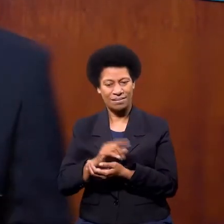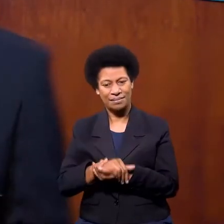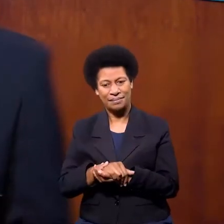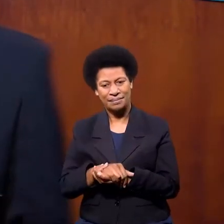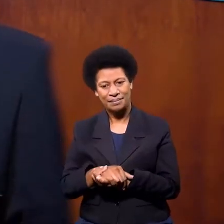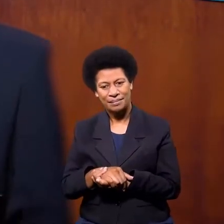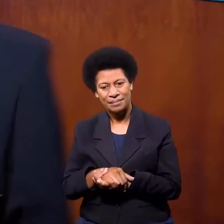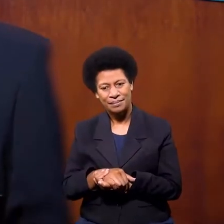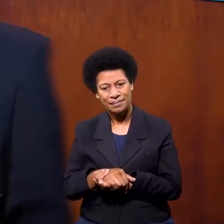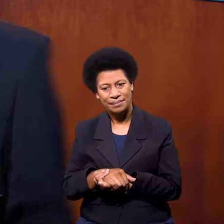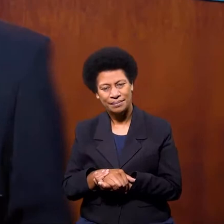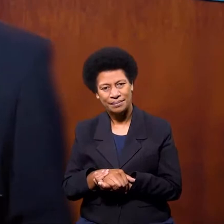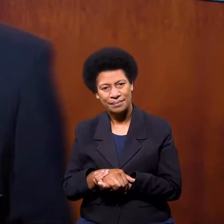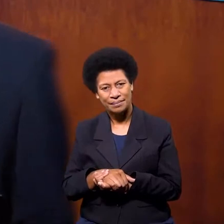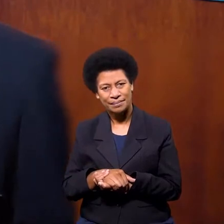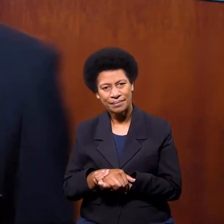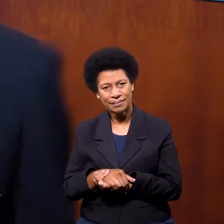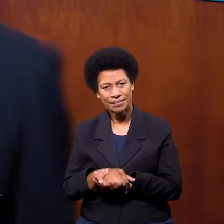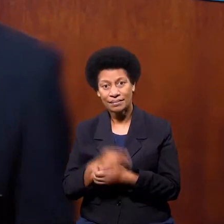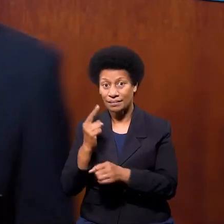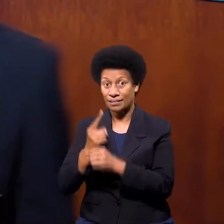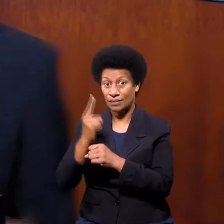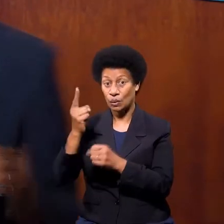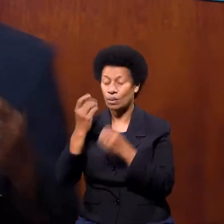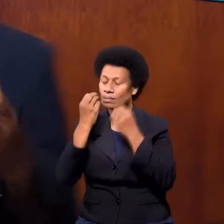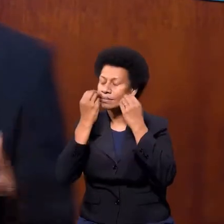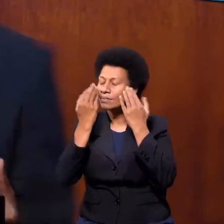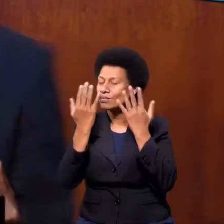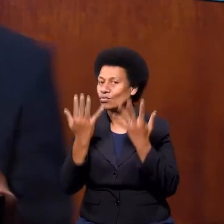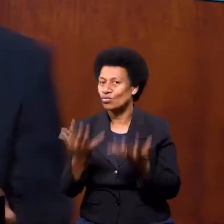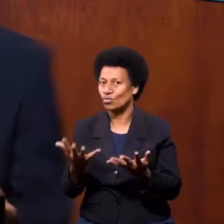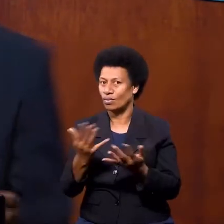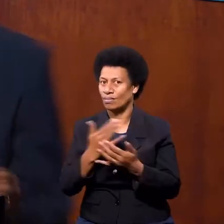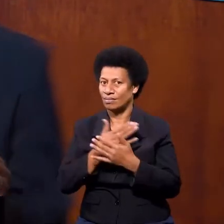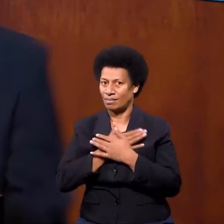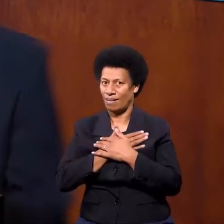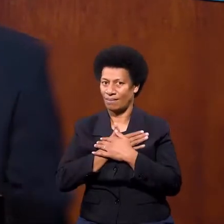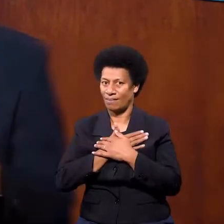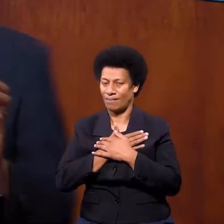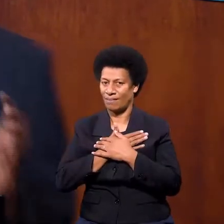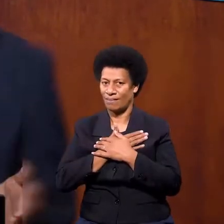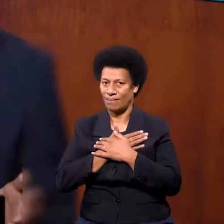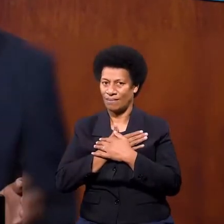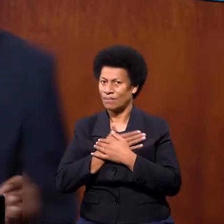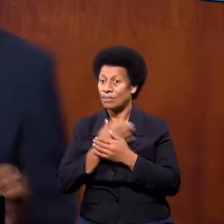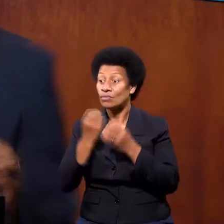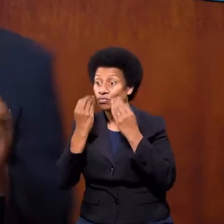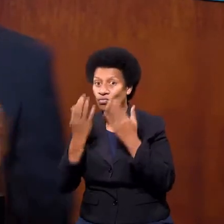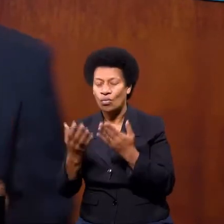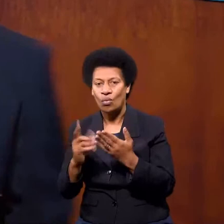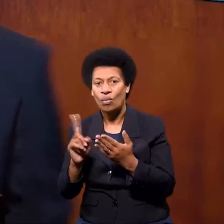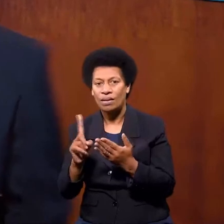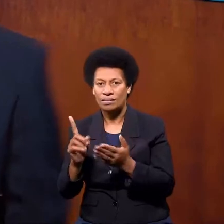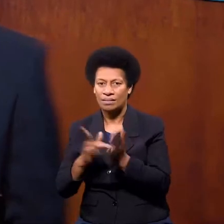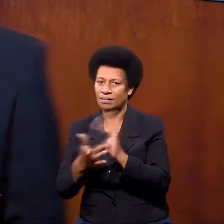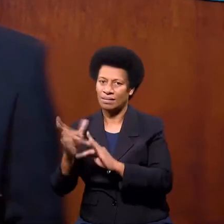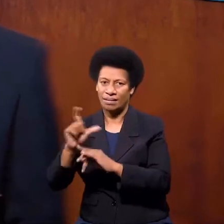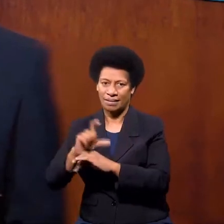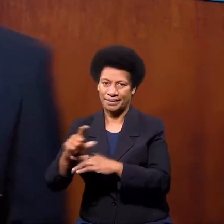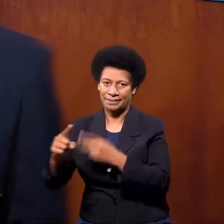loves us, but he has revealed that love for us by what he has done and still